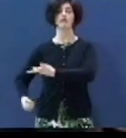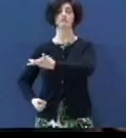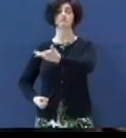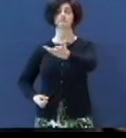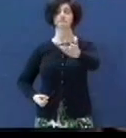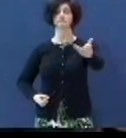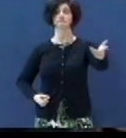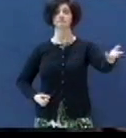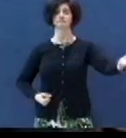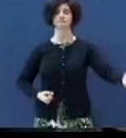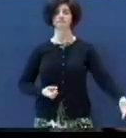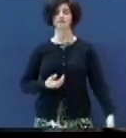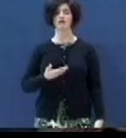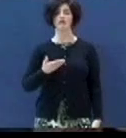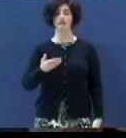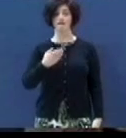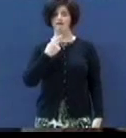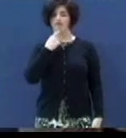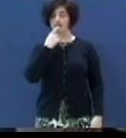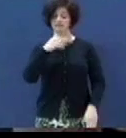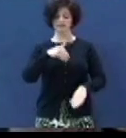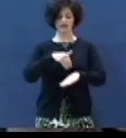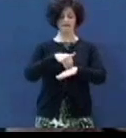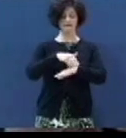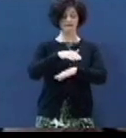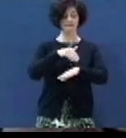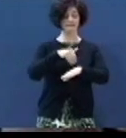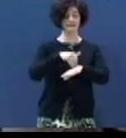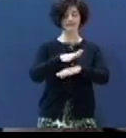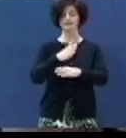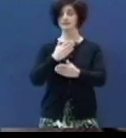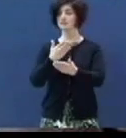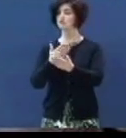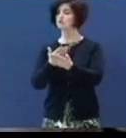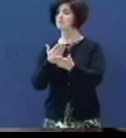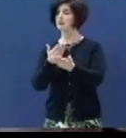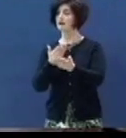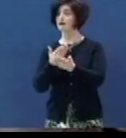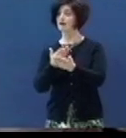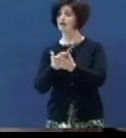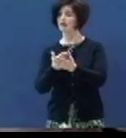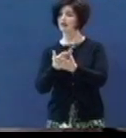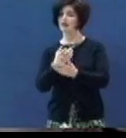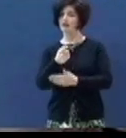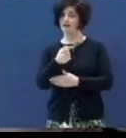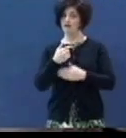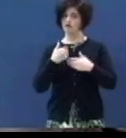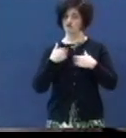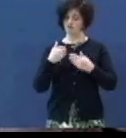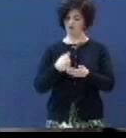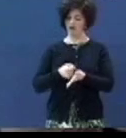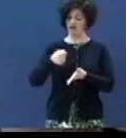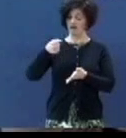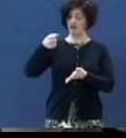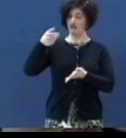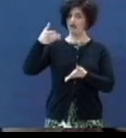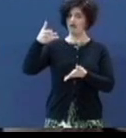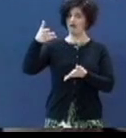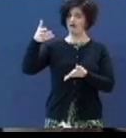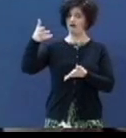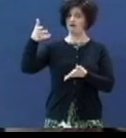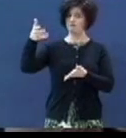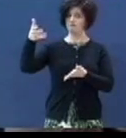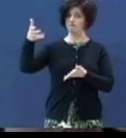everywhere. They say, send me your money and you'll have wealth